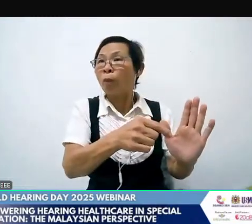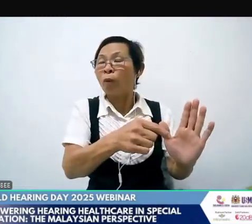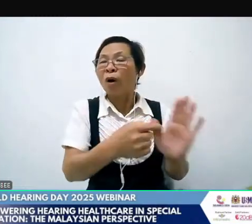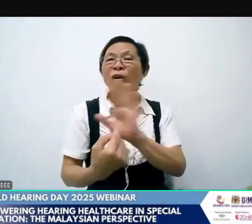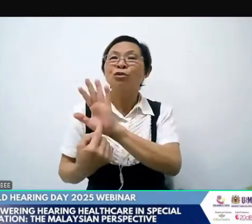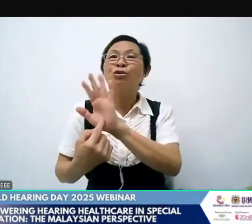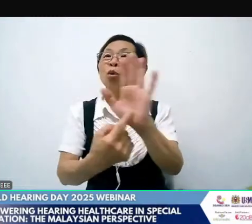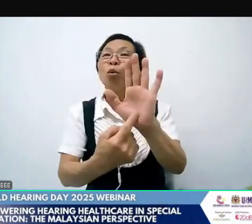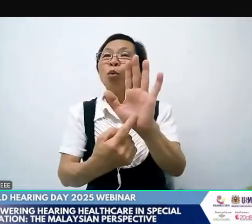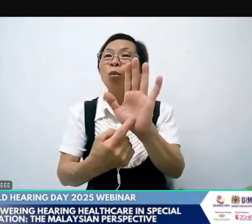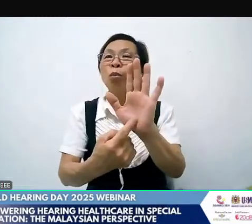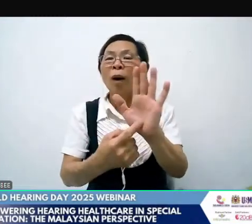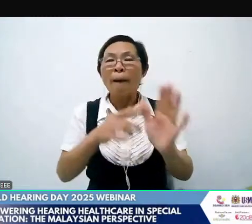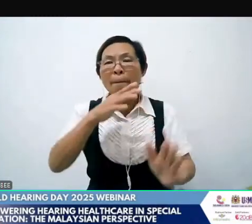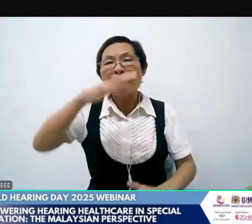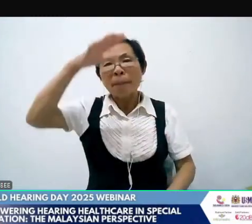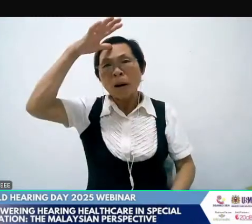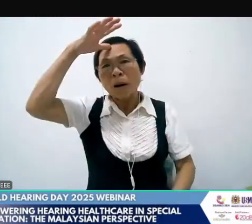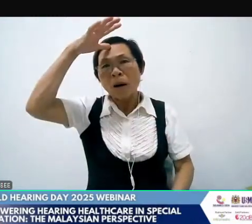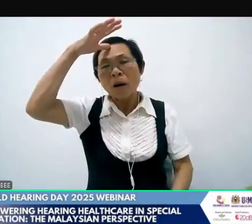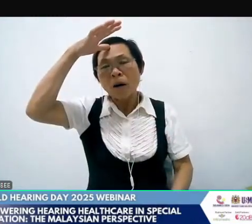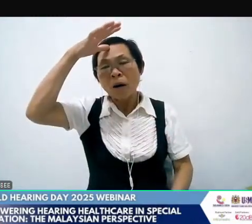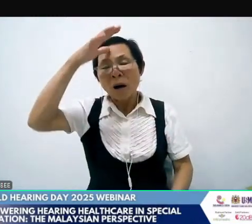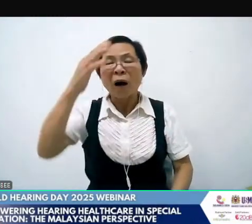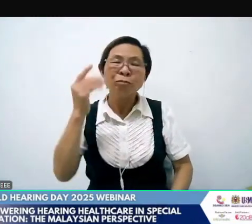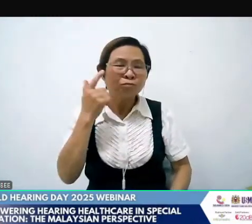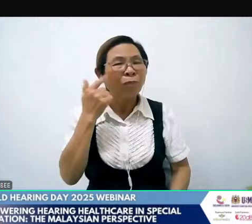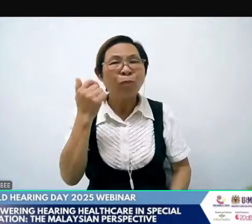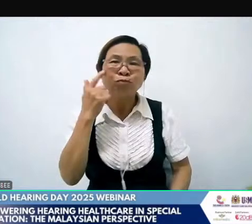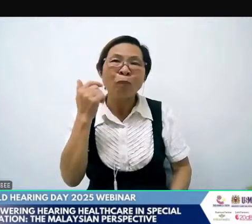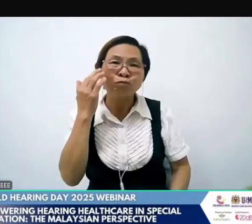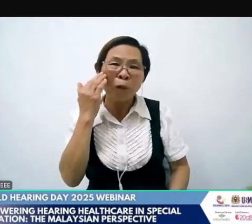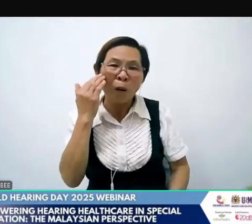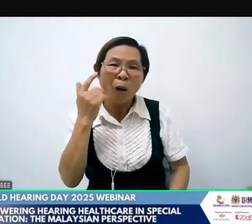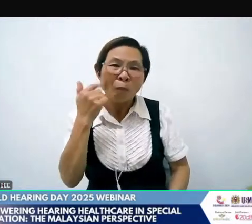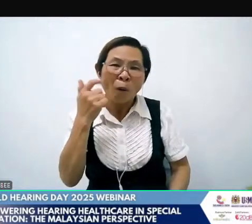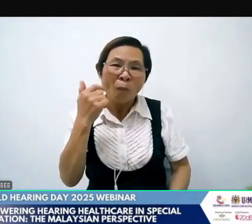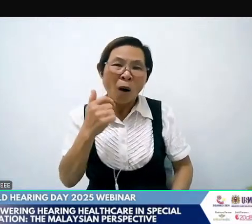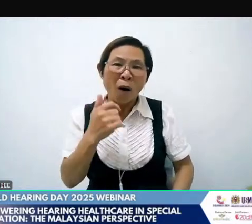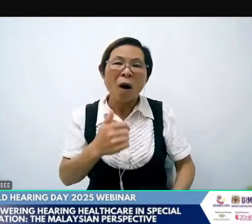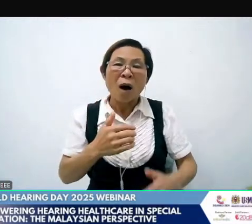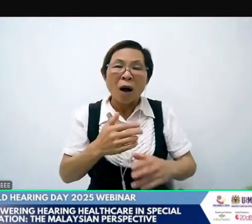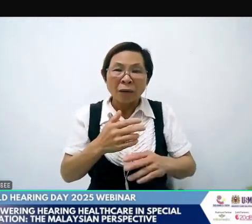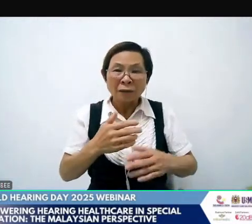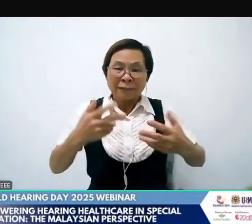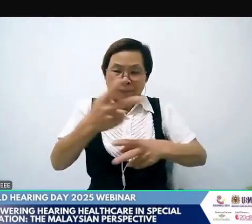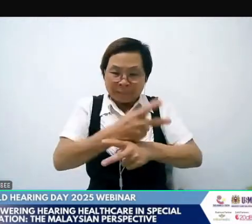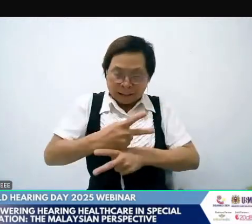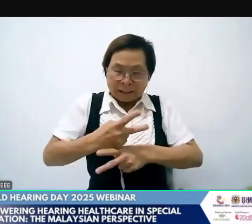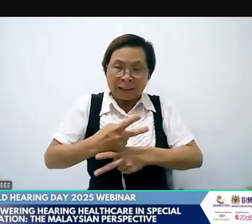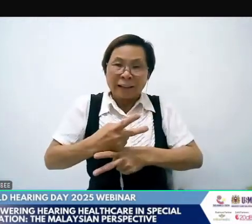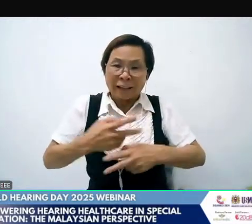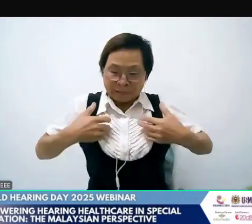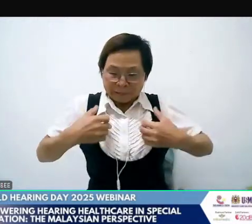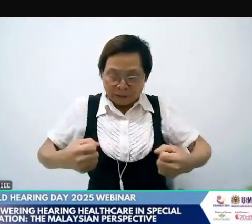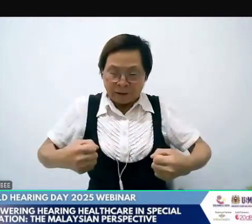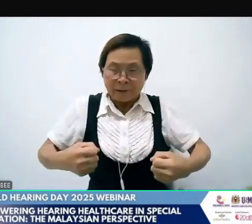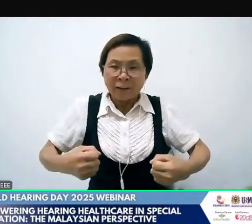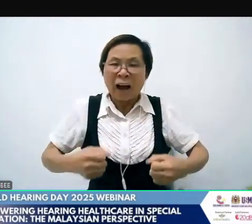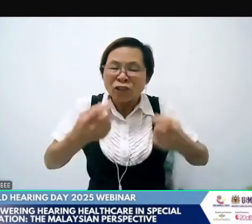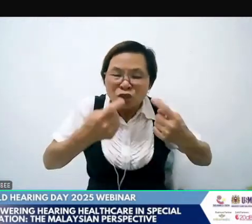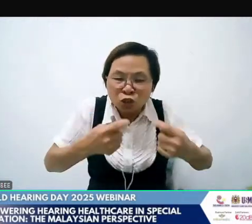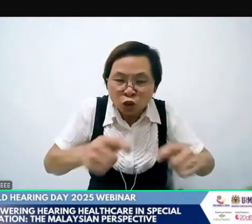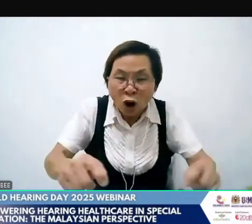demonstrated that parents are more aware of the hearing healthcare and try to ensure that their